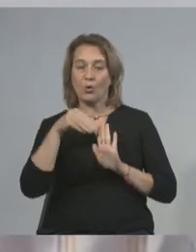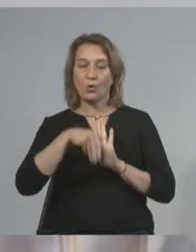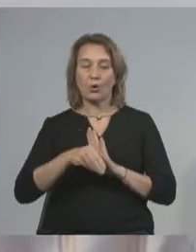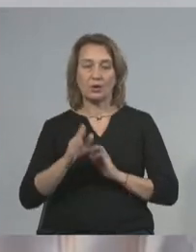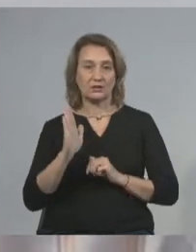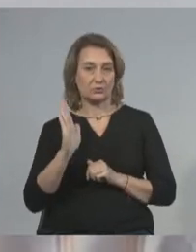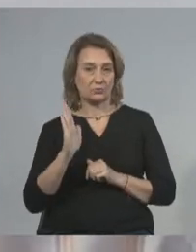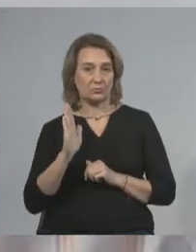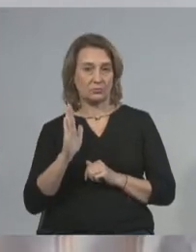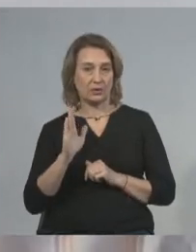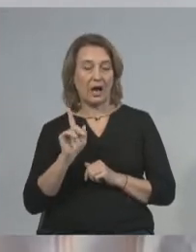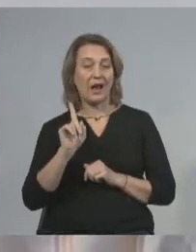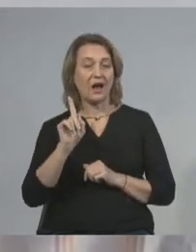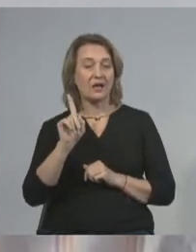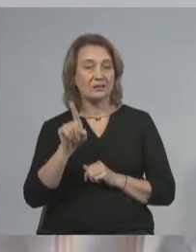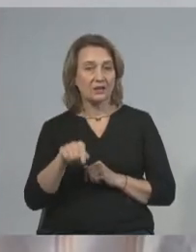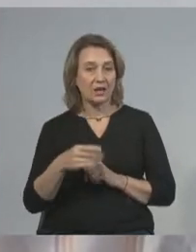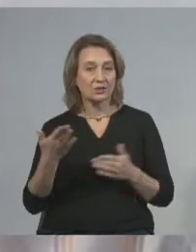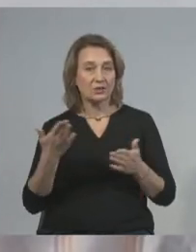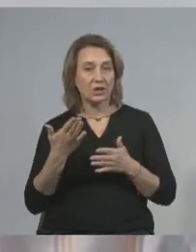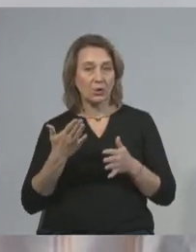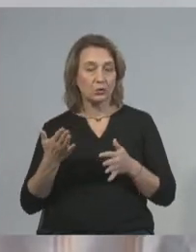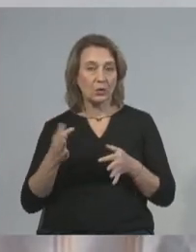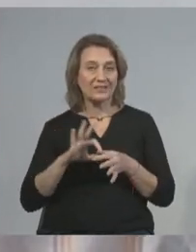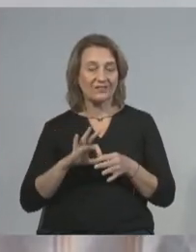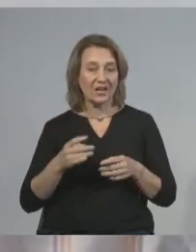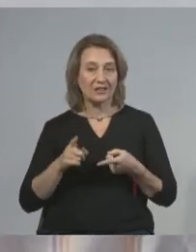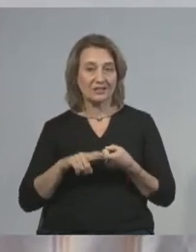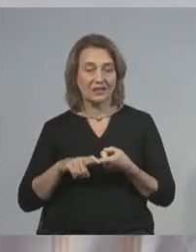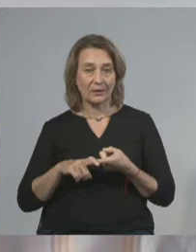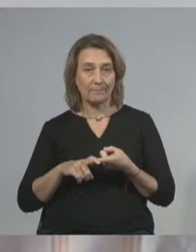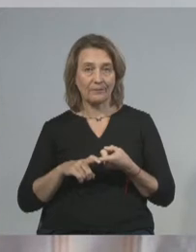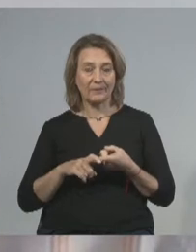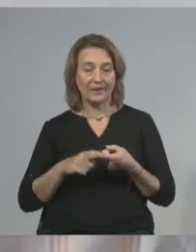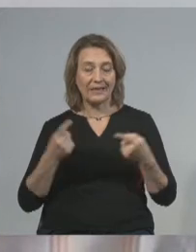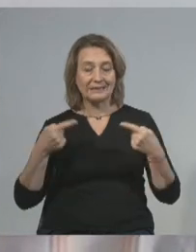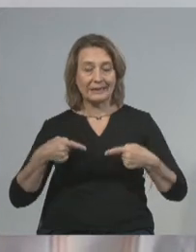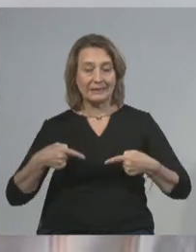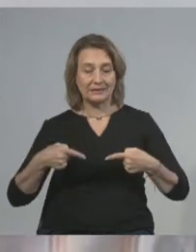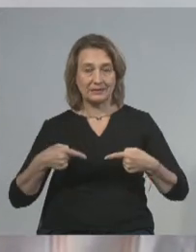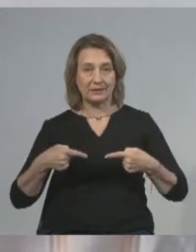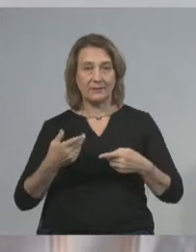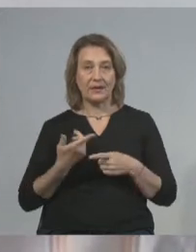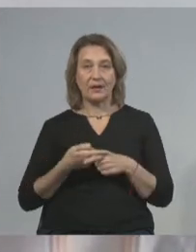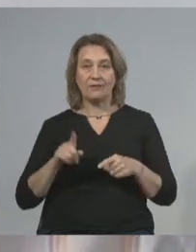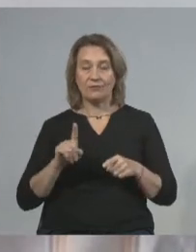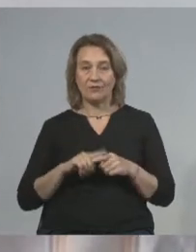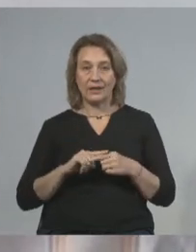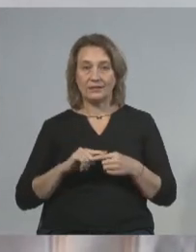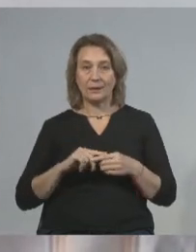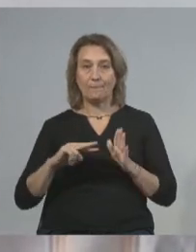who people are voting for and the behavior that is connected with the crisis